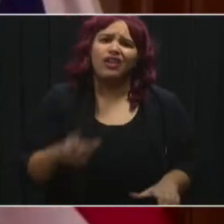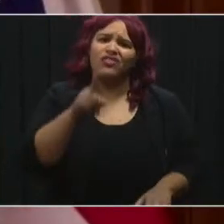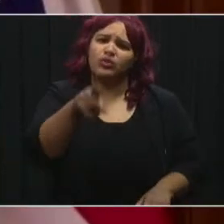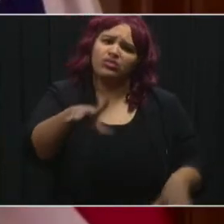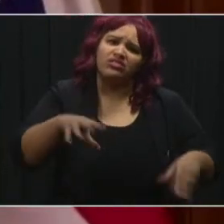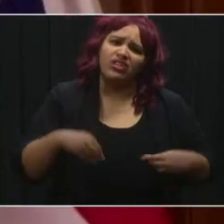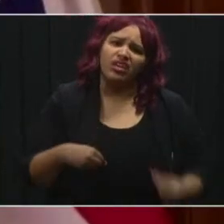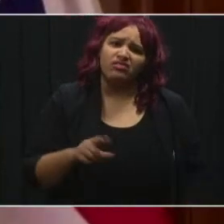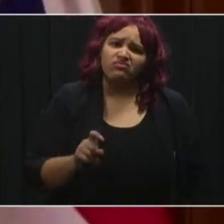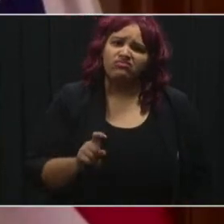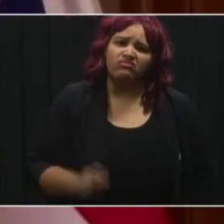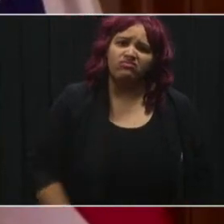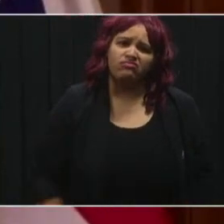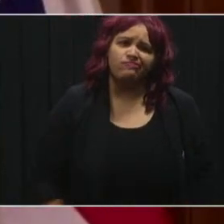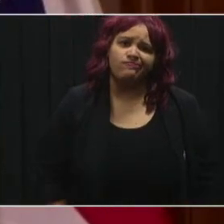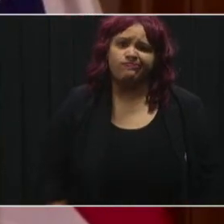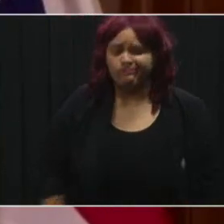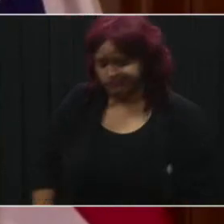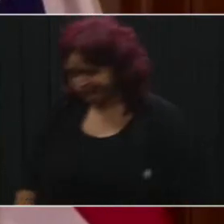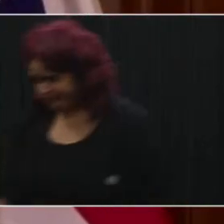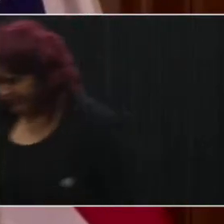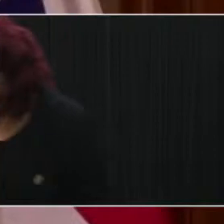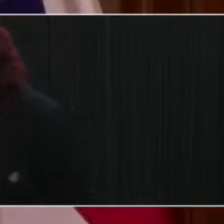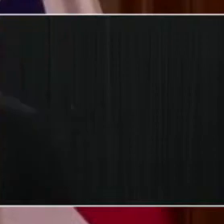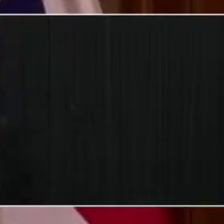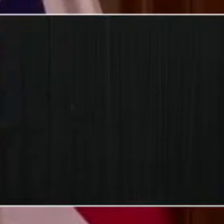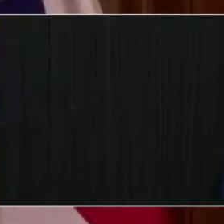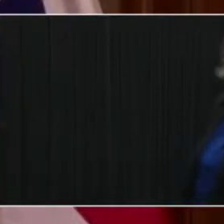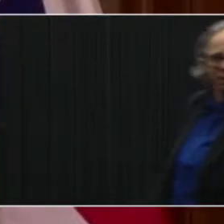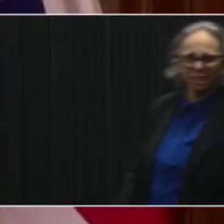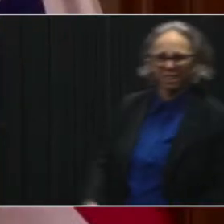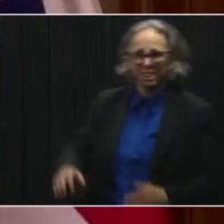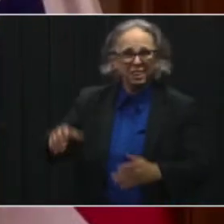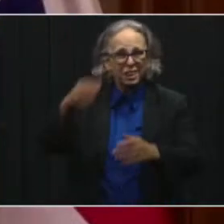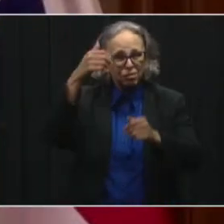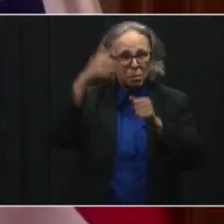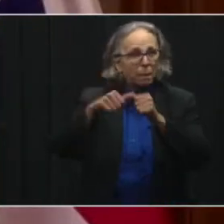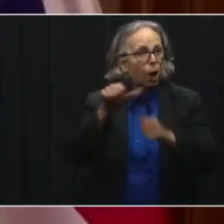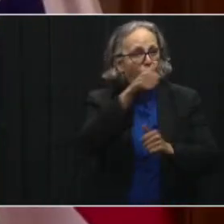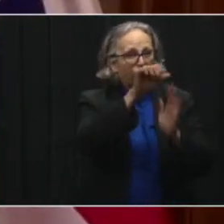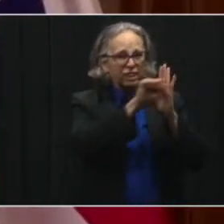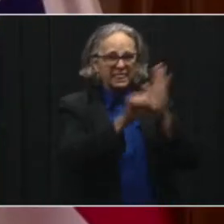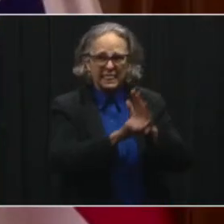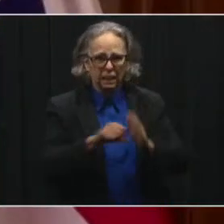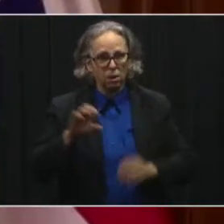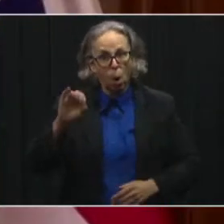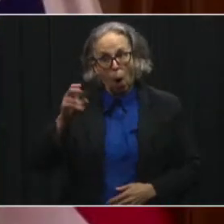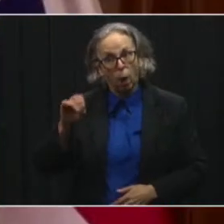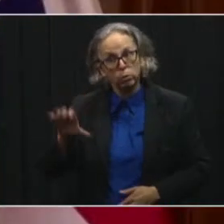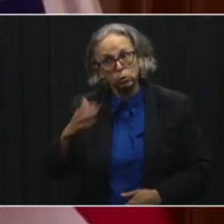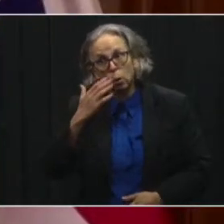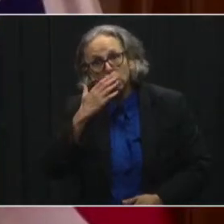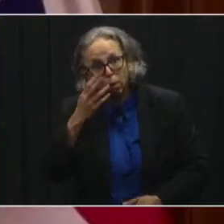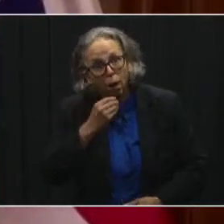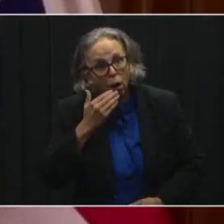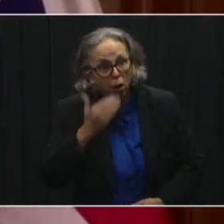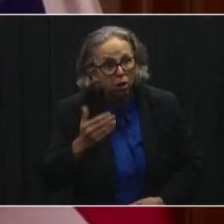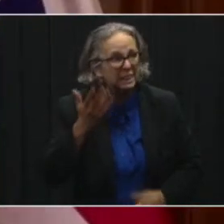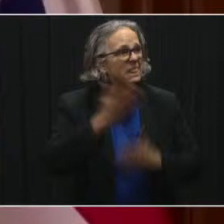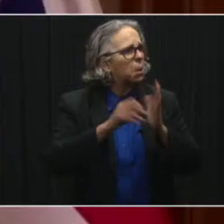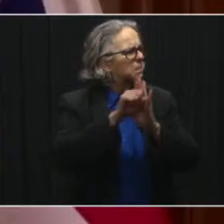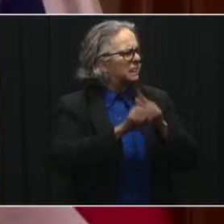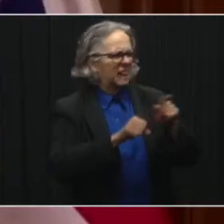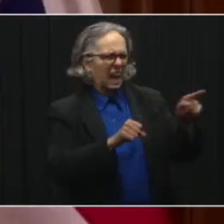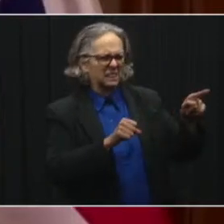than they are in some states. As you know, some states have banned the ability of a hospital to require